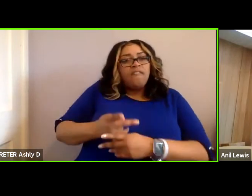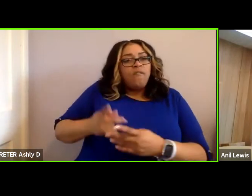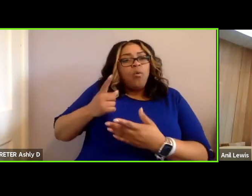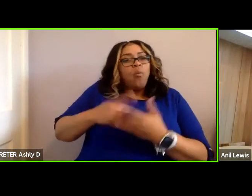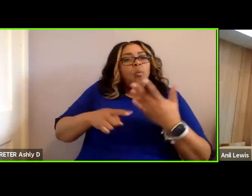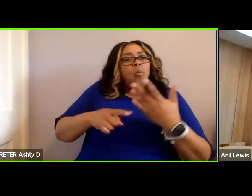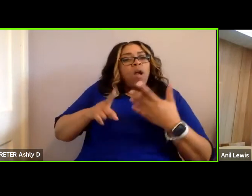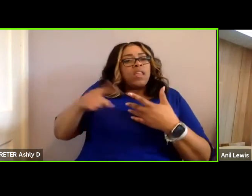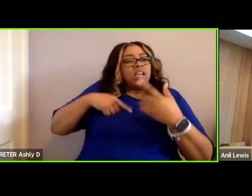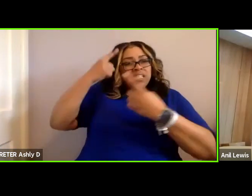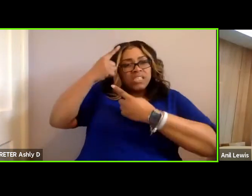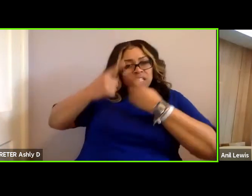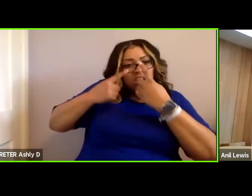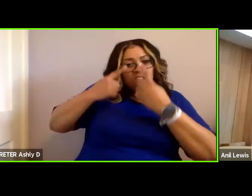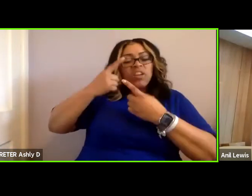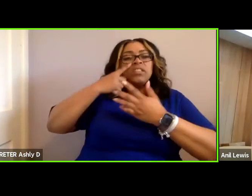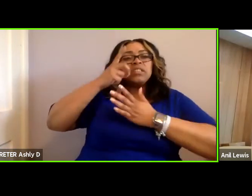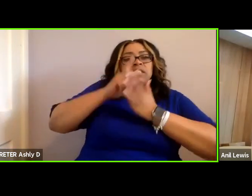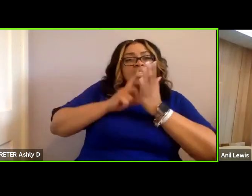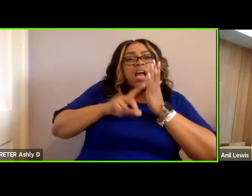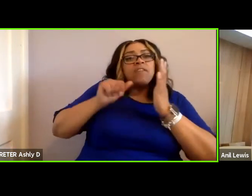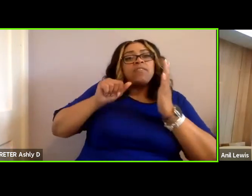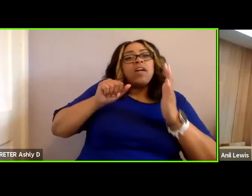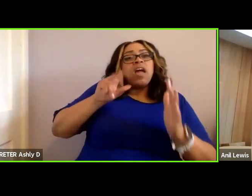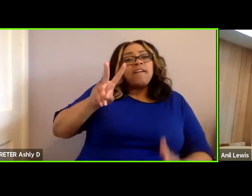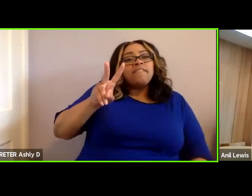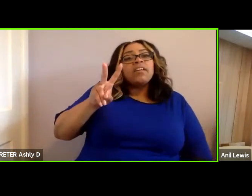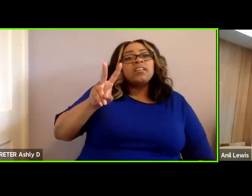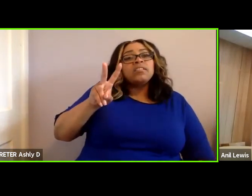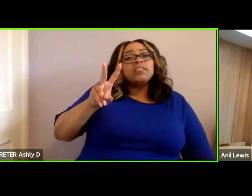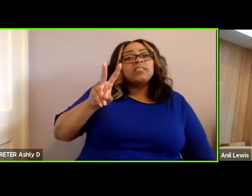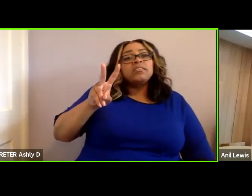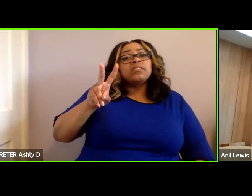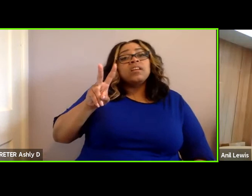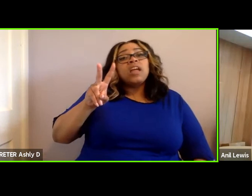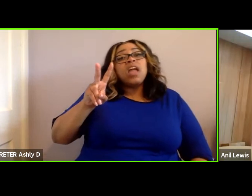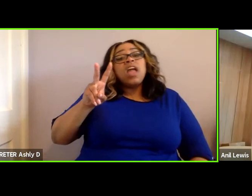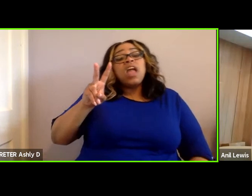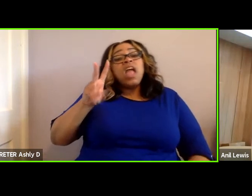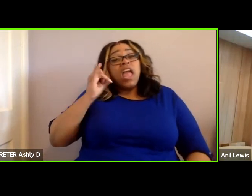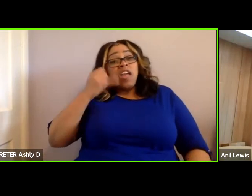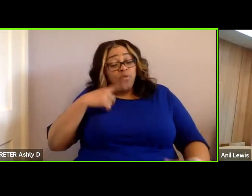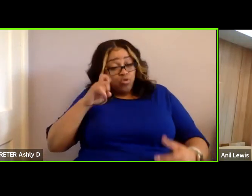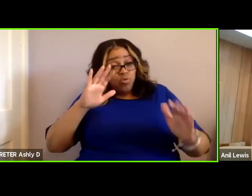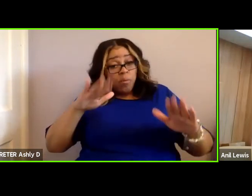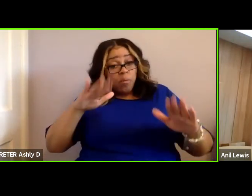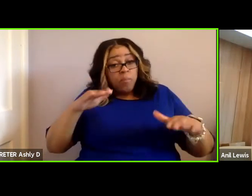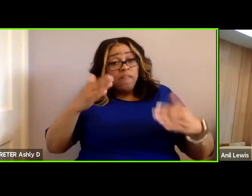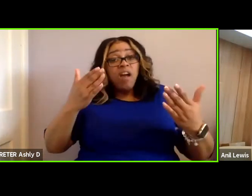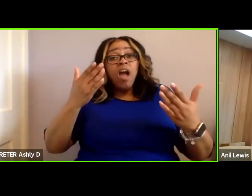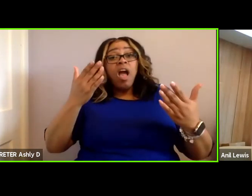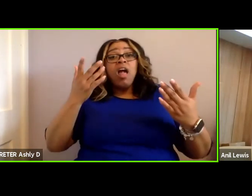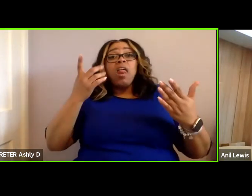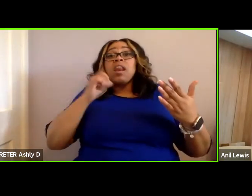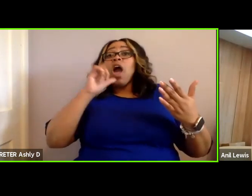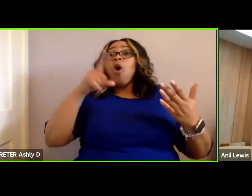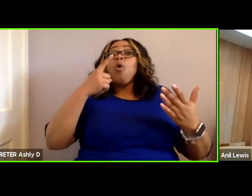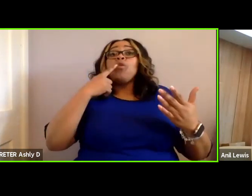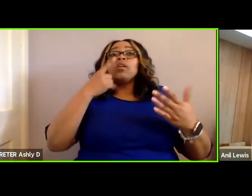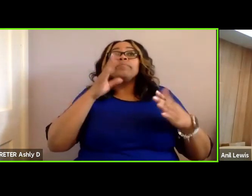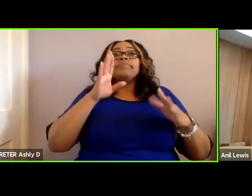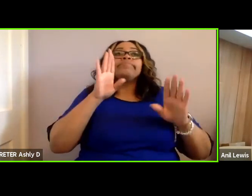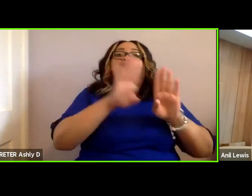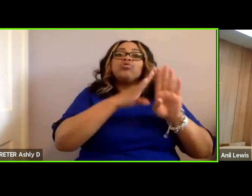a consideration in the design of an autonomous vehicle. If we can do it in a way that provided that not only door-to-door service,